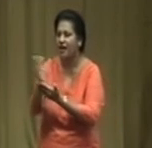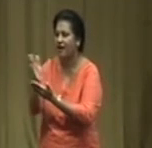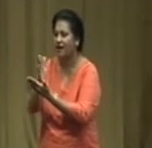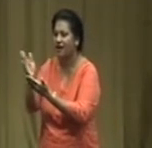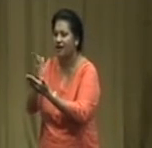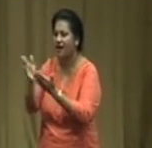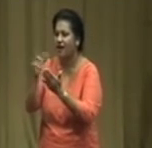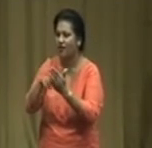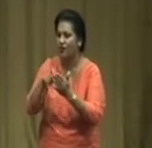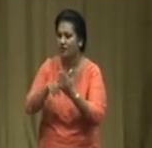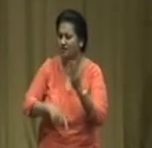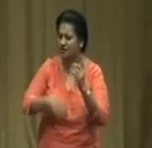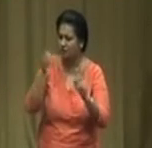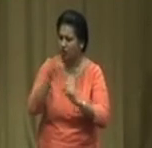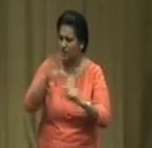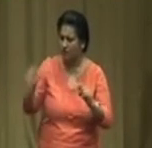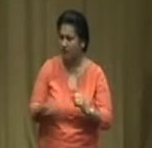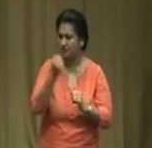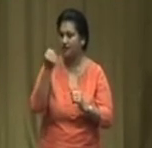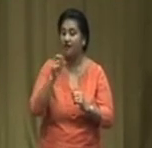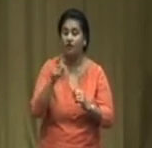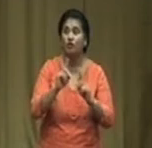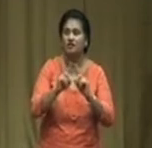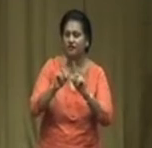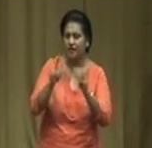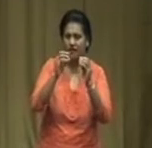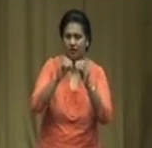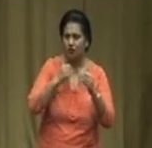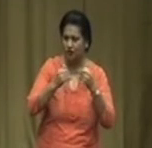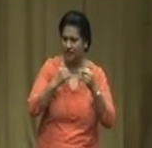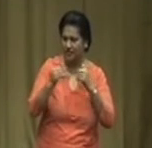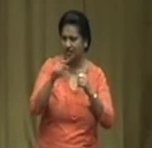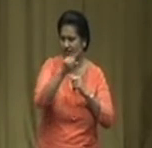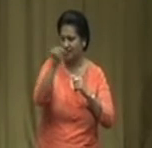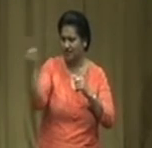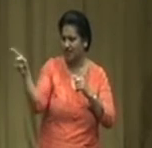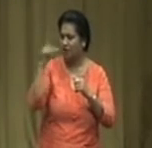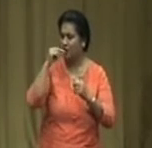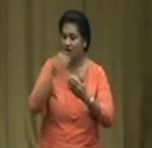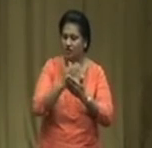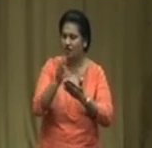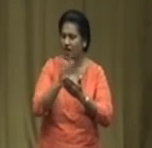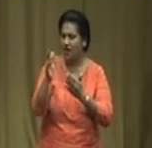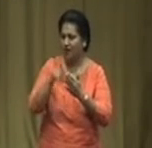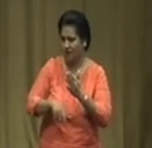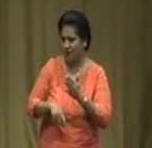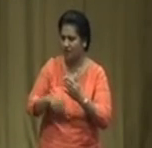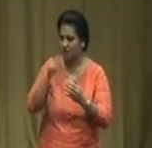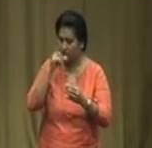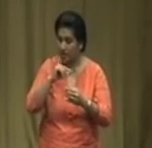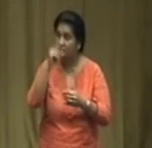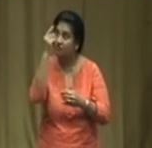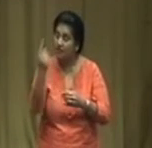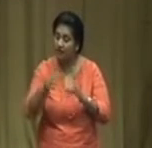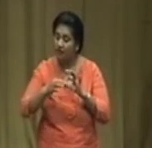an economic imperative for our institutions. By pooling resources, you will generate a significant boost in your own